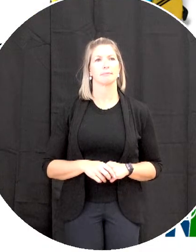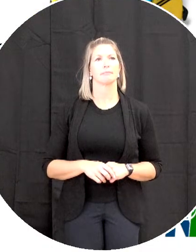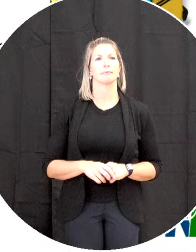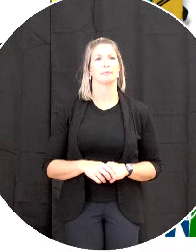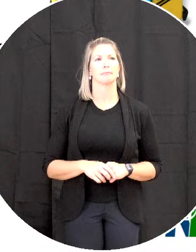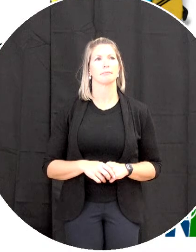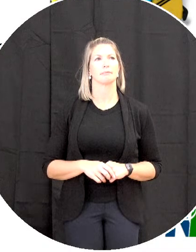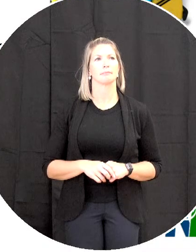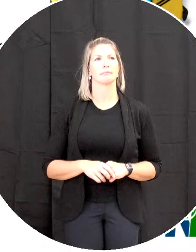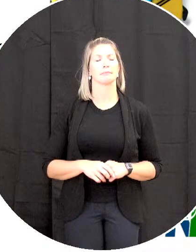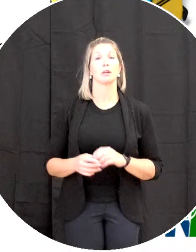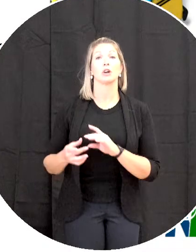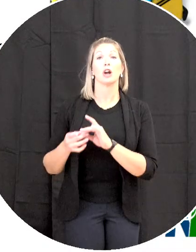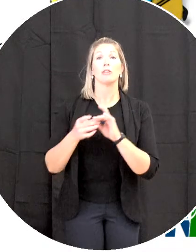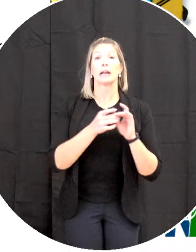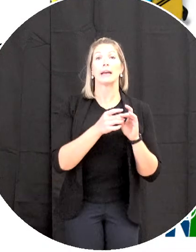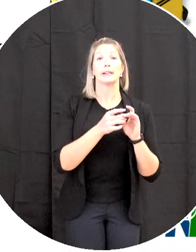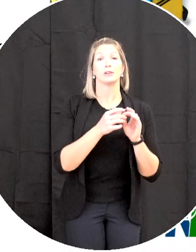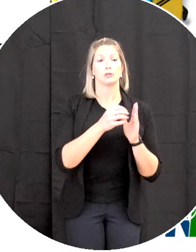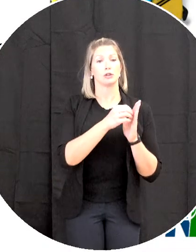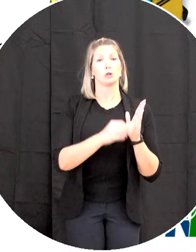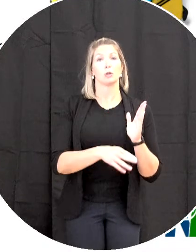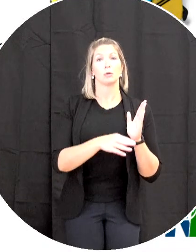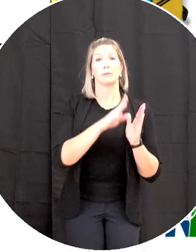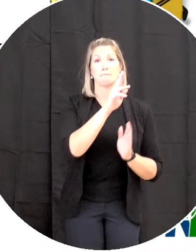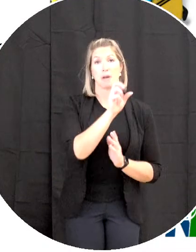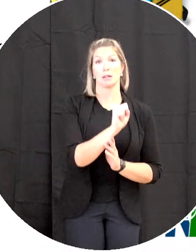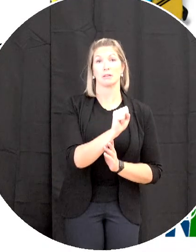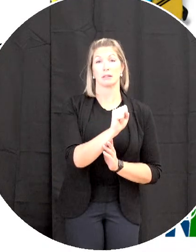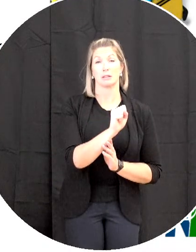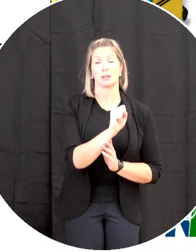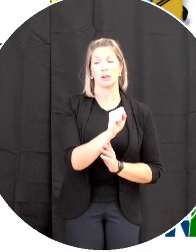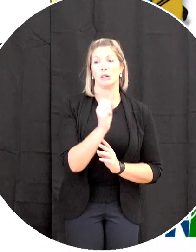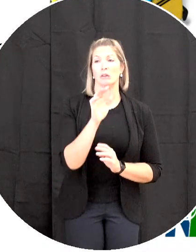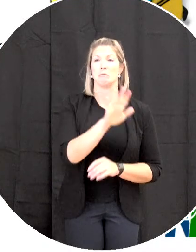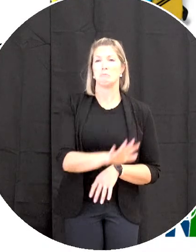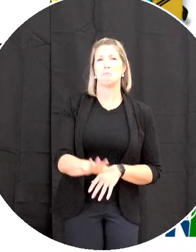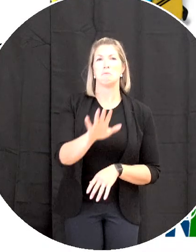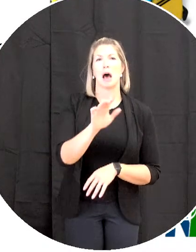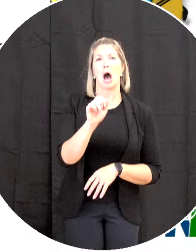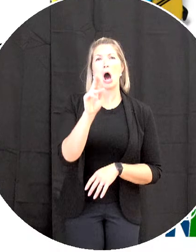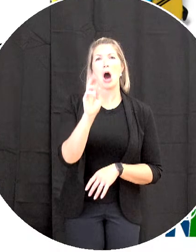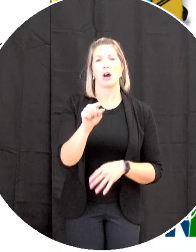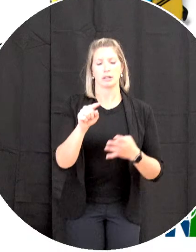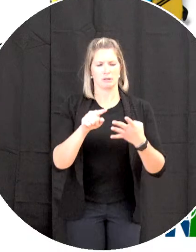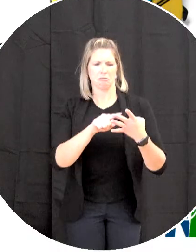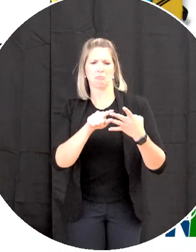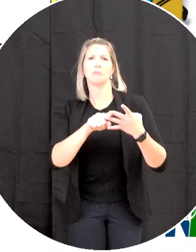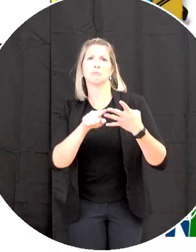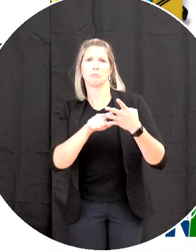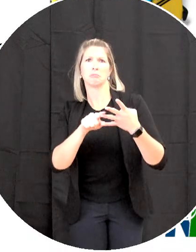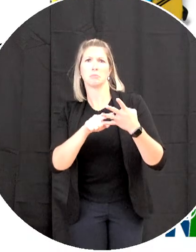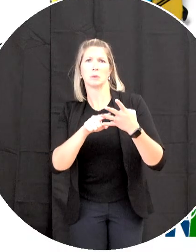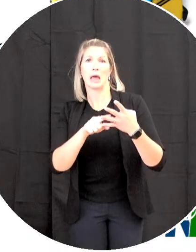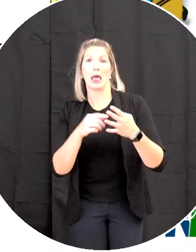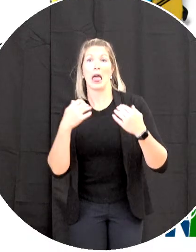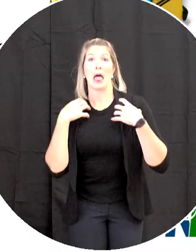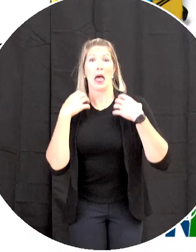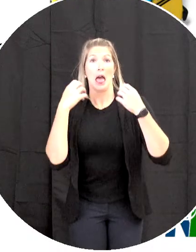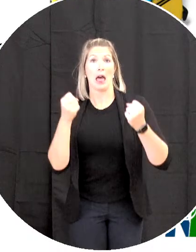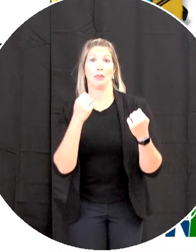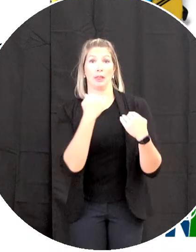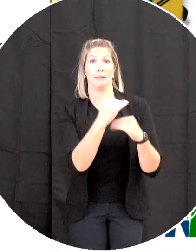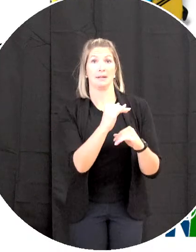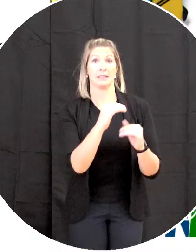In the area of student transportation, I alluded to it earlier. In the middle of August, we were advised of new public health restrictions, limiting the bus